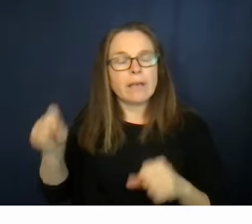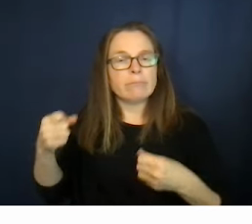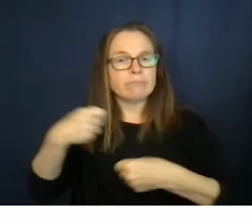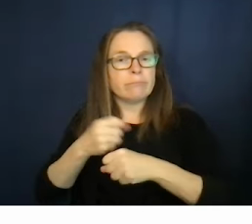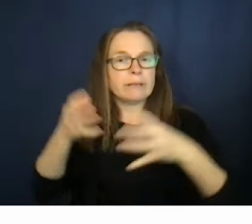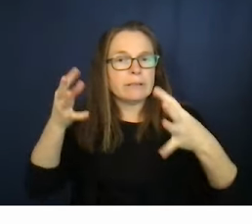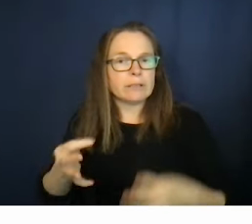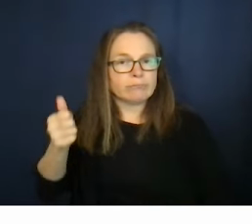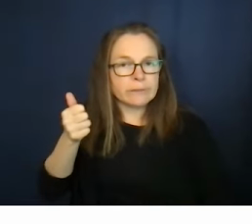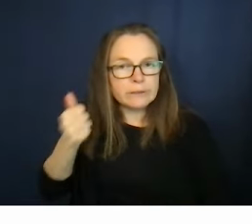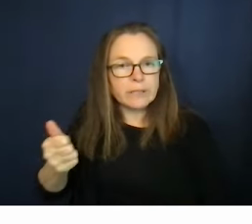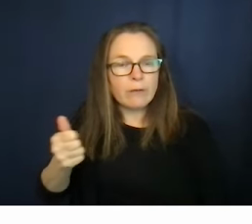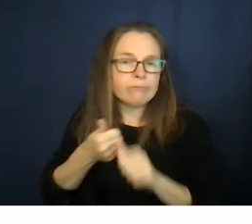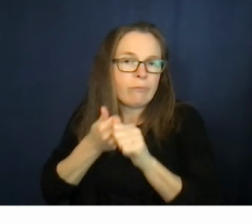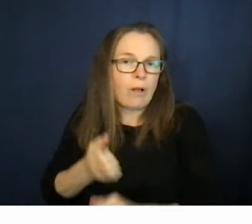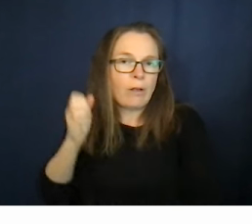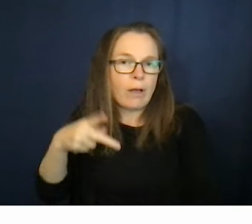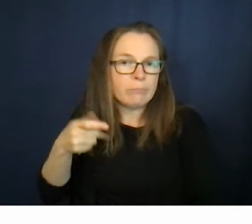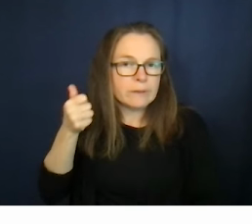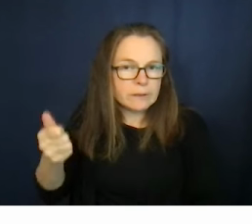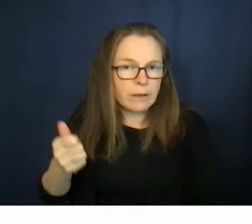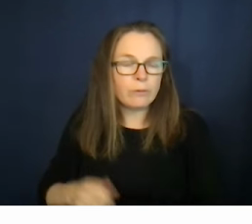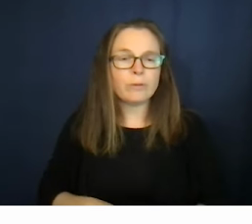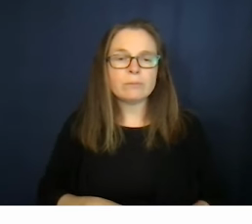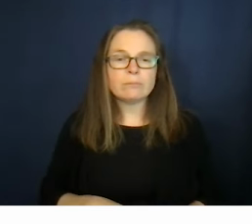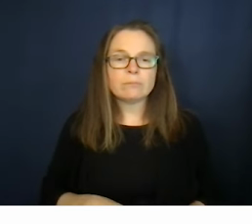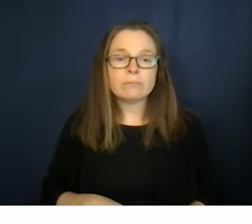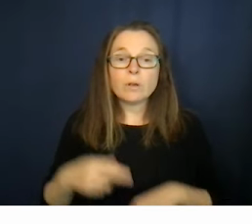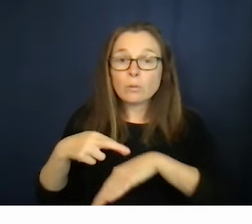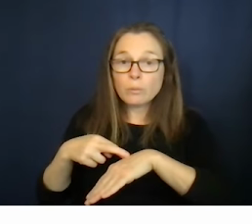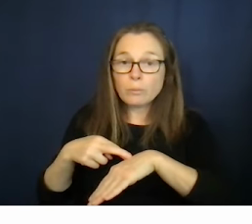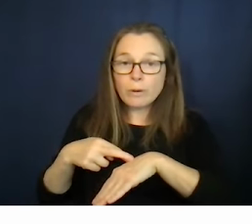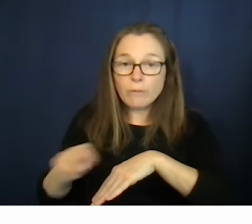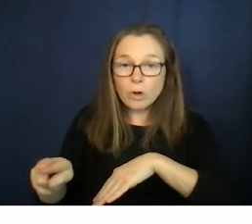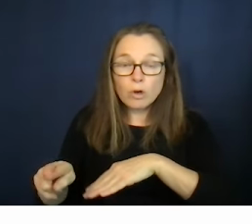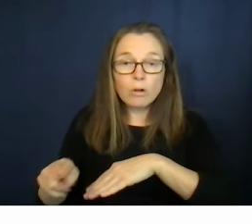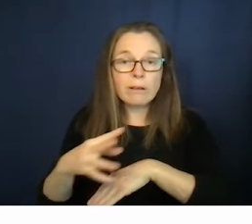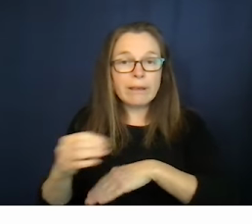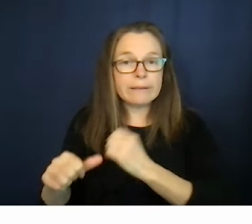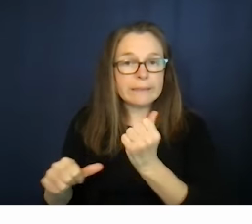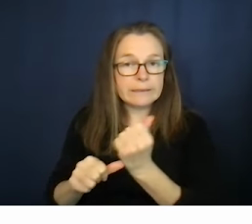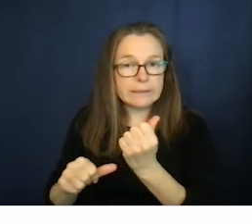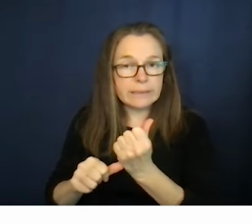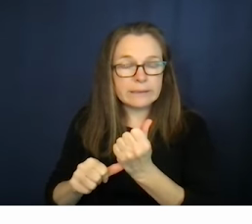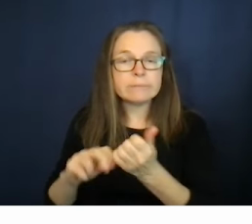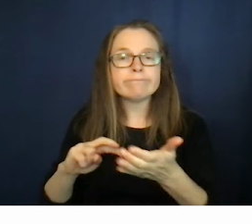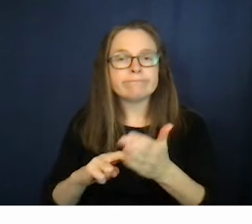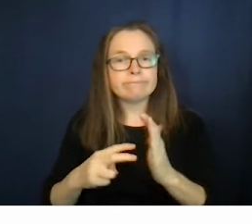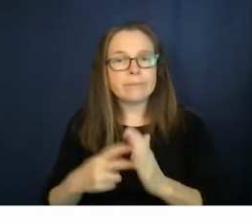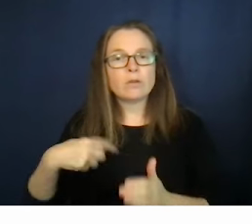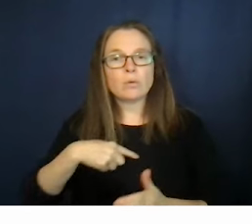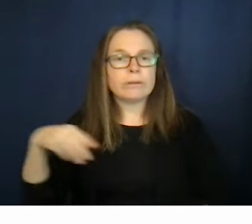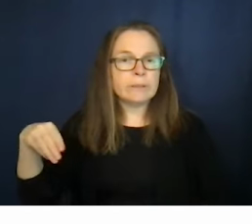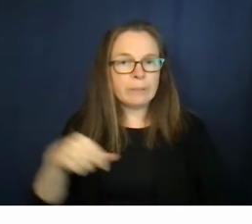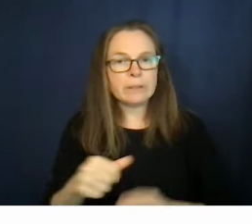choice and make follow-up calls with themselves. Referral and assistance, that is where we are spending